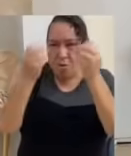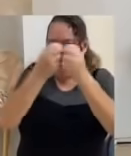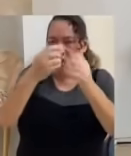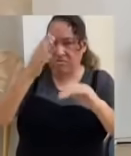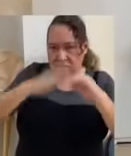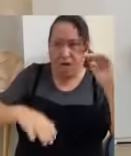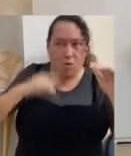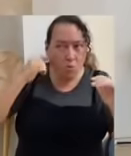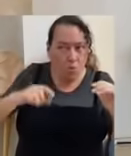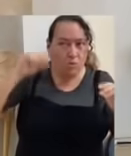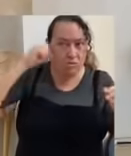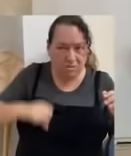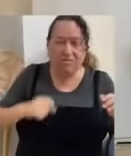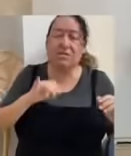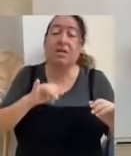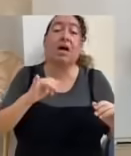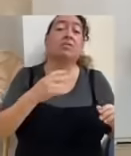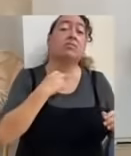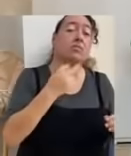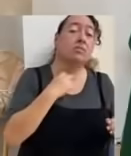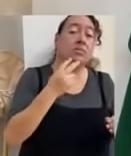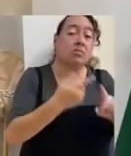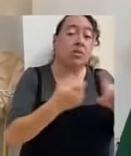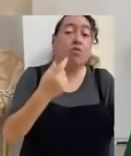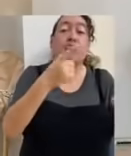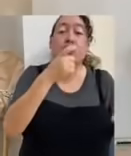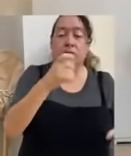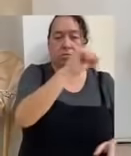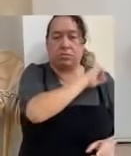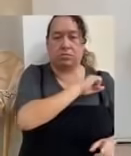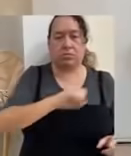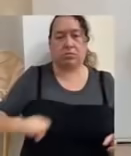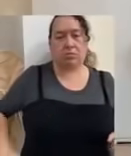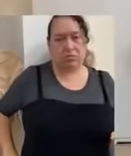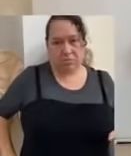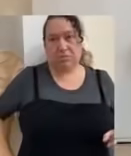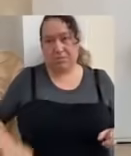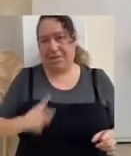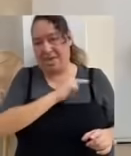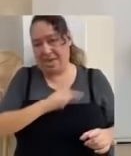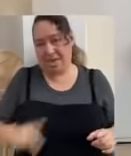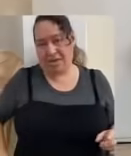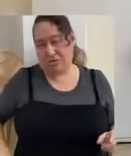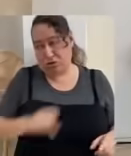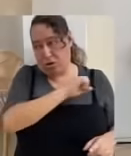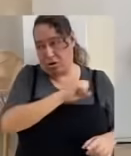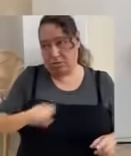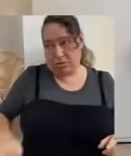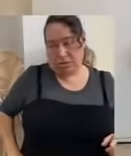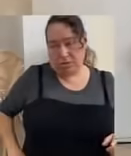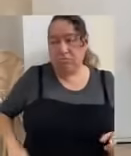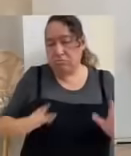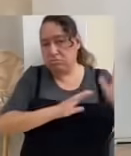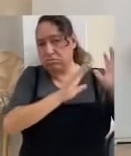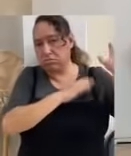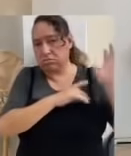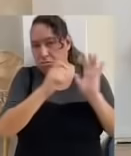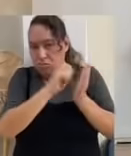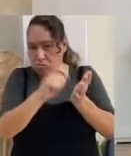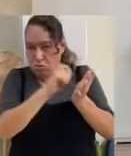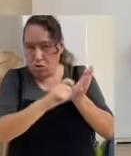the voice of Solomon, King Solomon, who is the one who wrote the book of wisdom and stuff like that, you know.